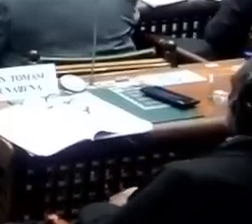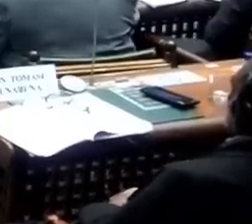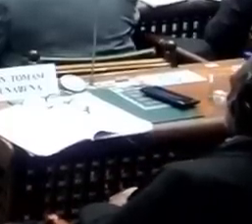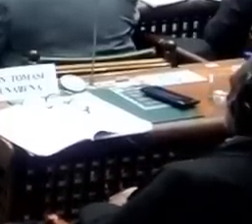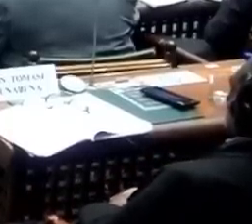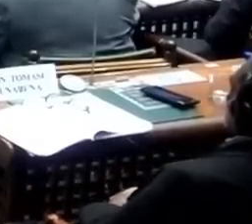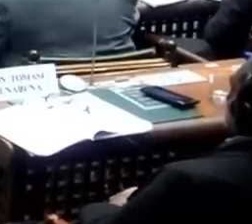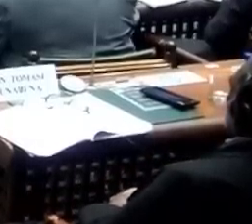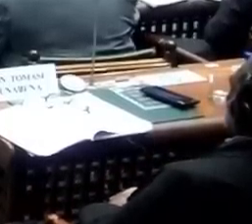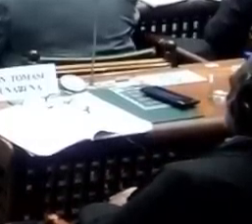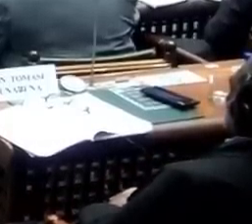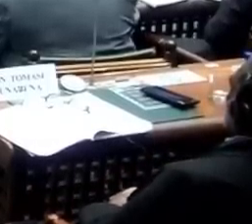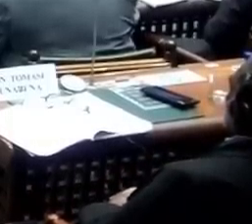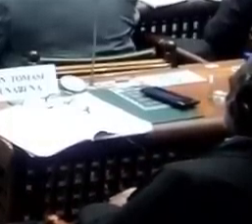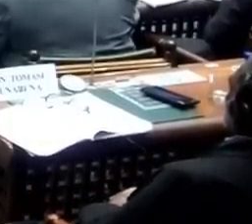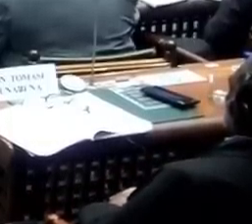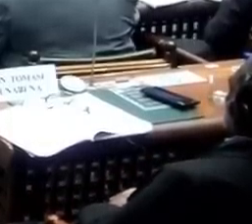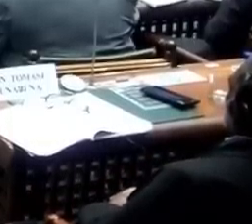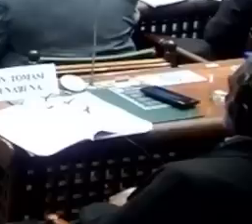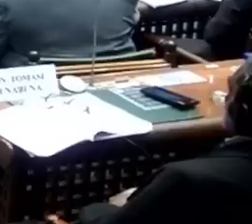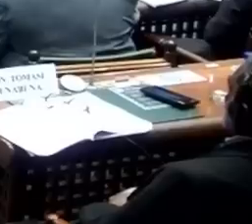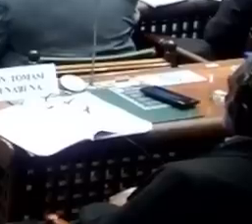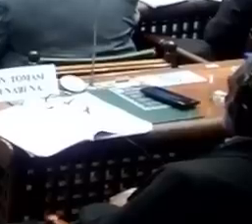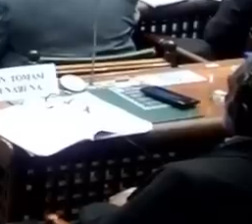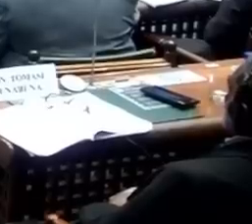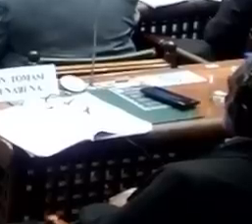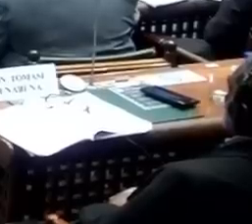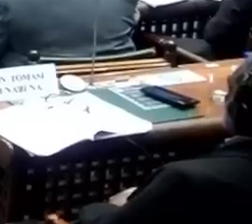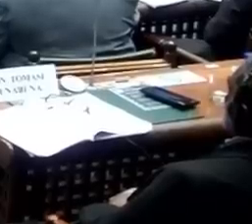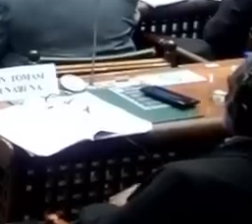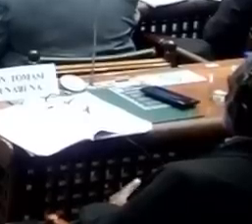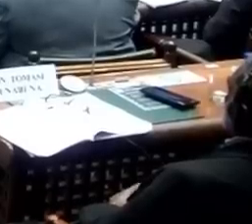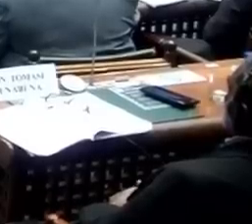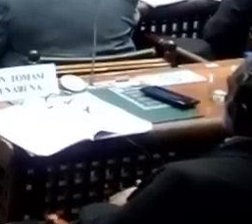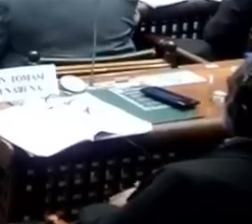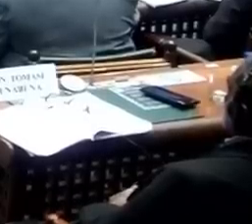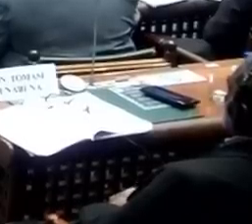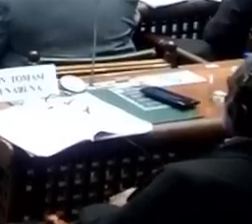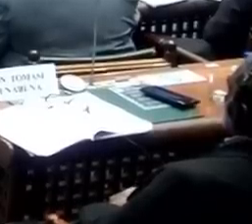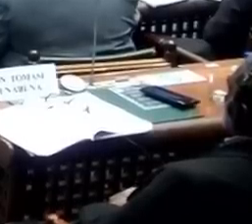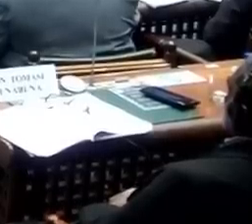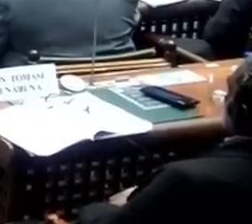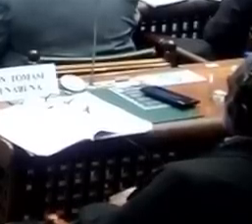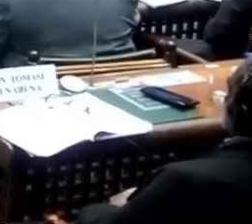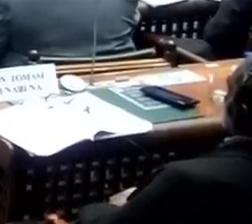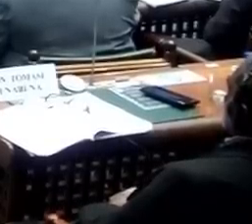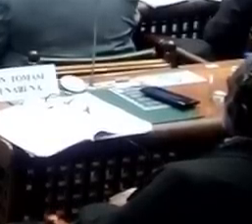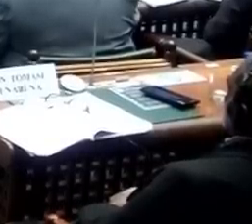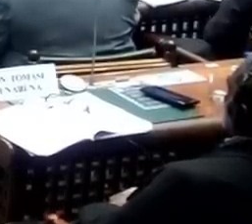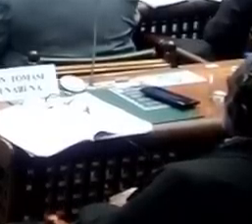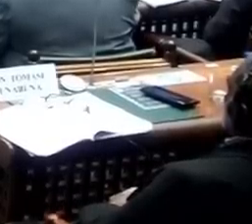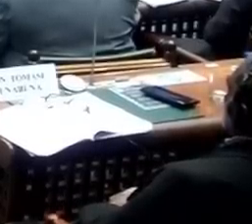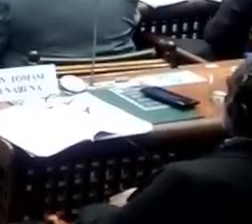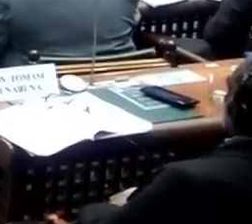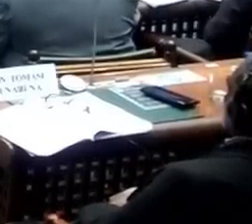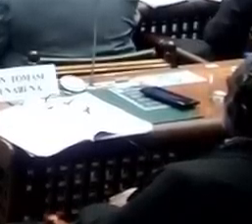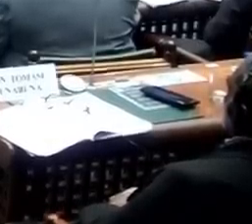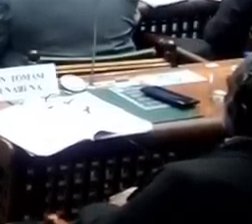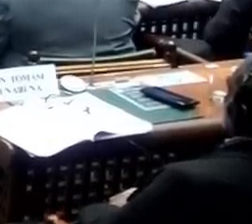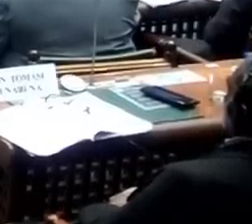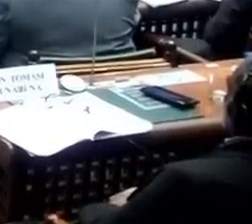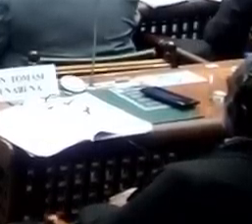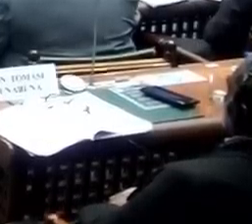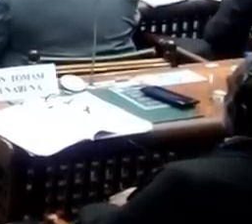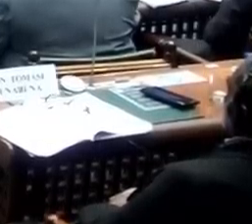have a very serious matter before the House. We have the honourable members of the